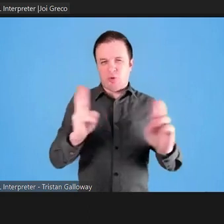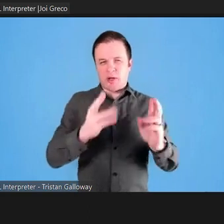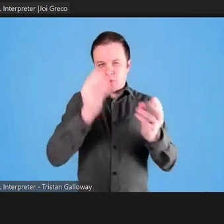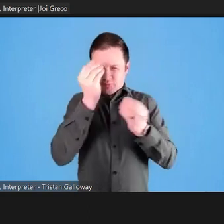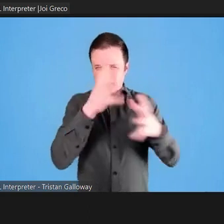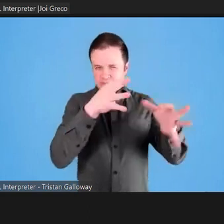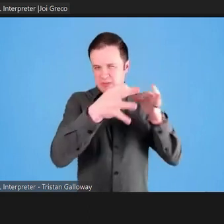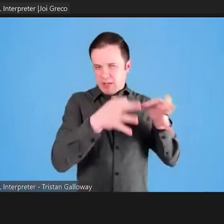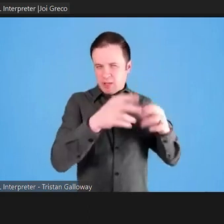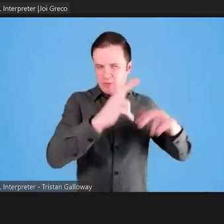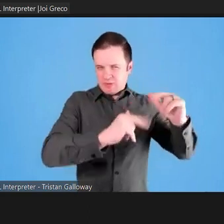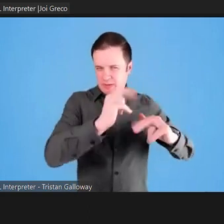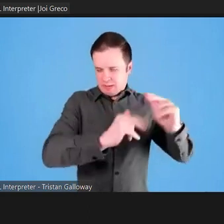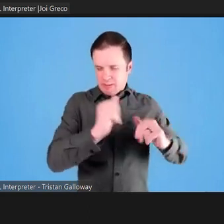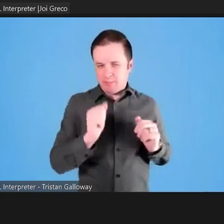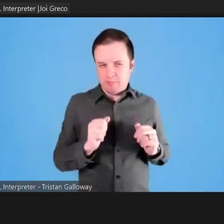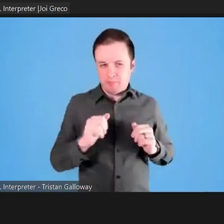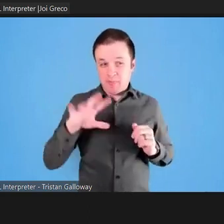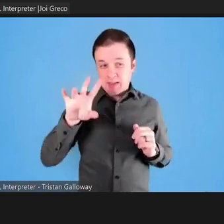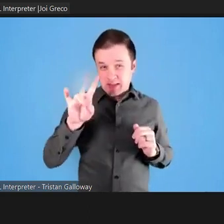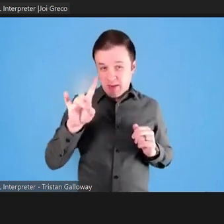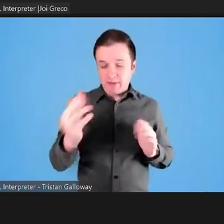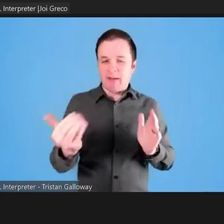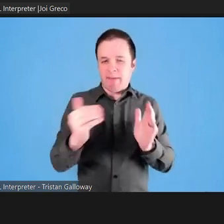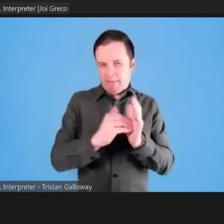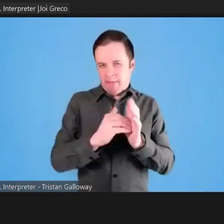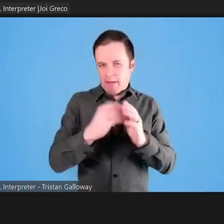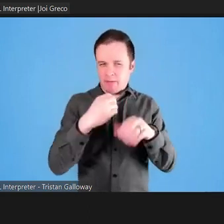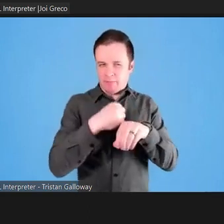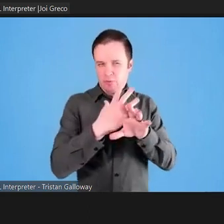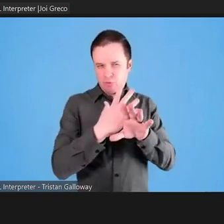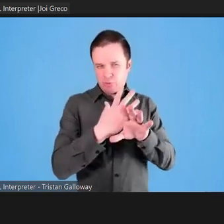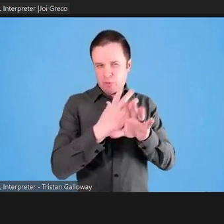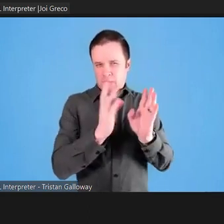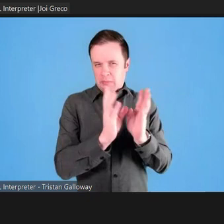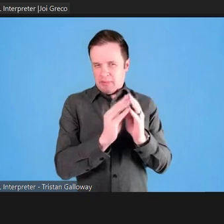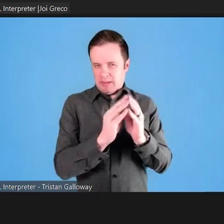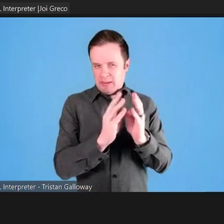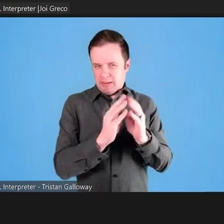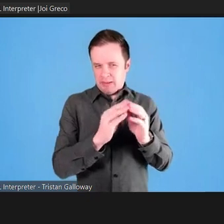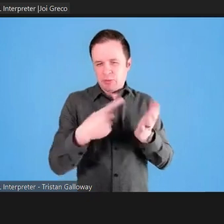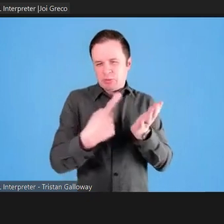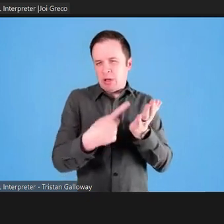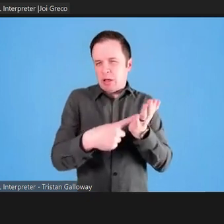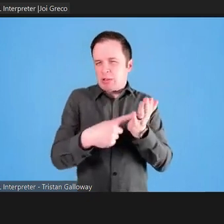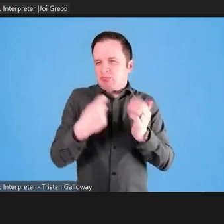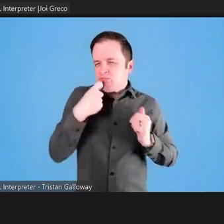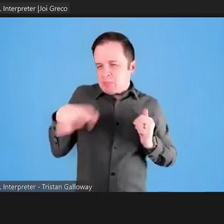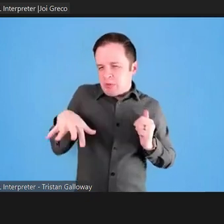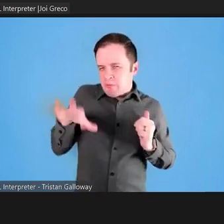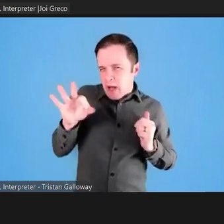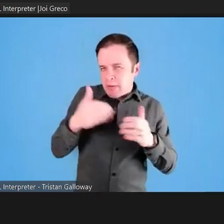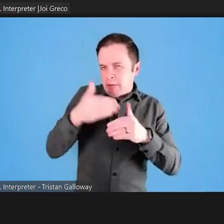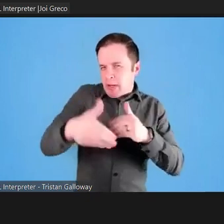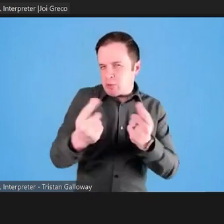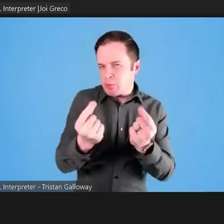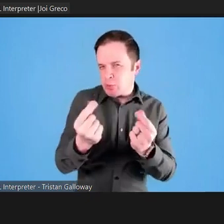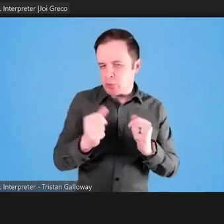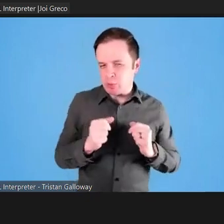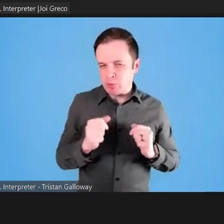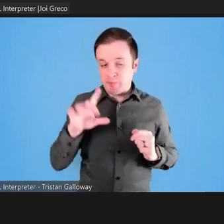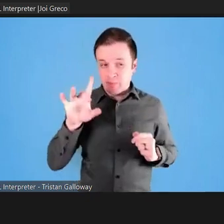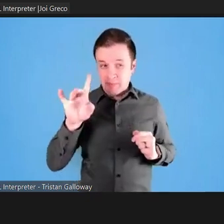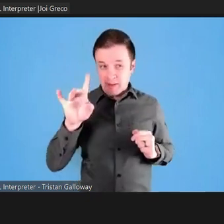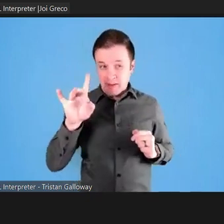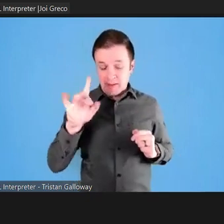step 7, we have another virtual meeting to discuss the findings and to determine next steps. And in step 8,